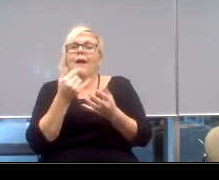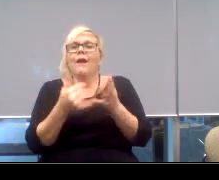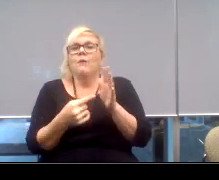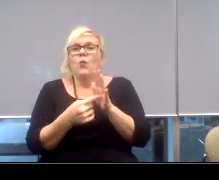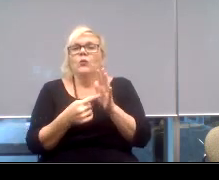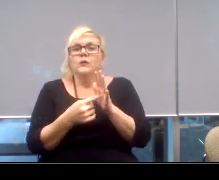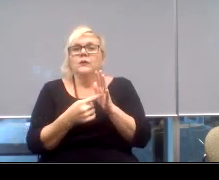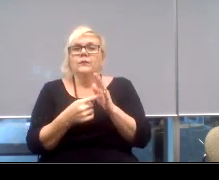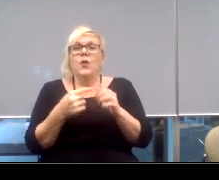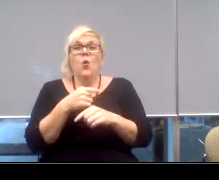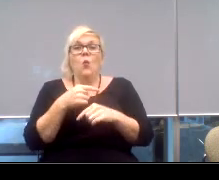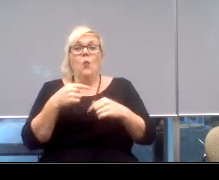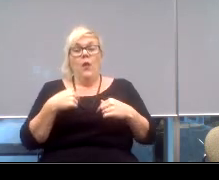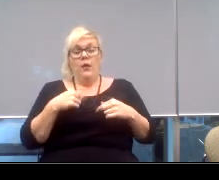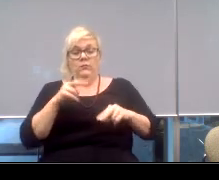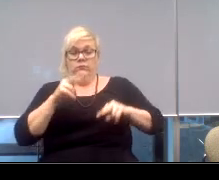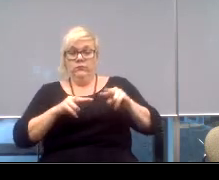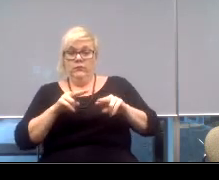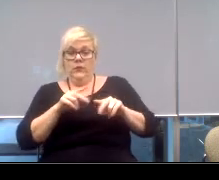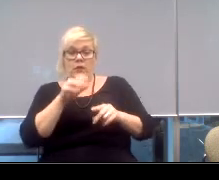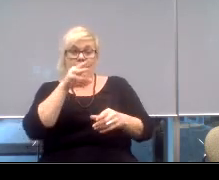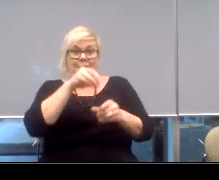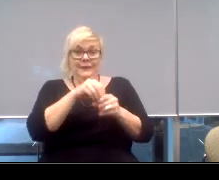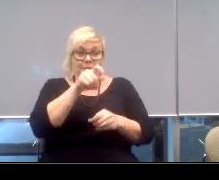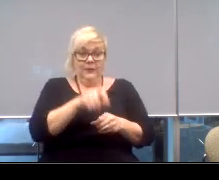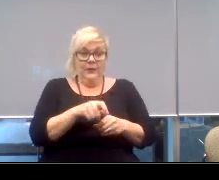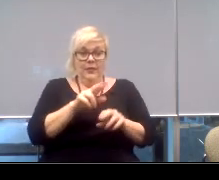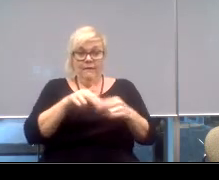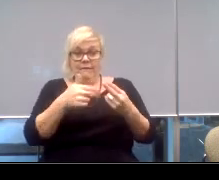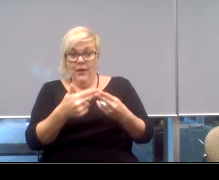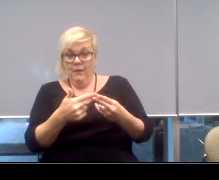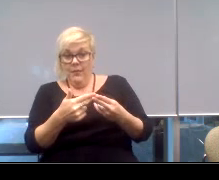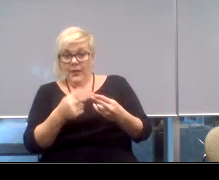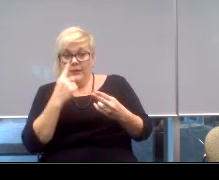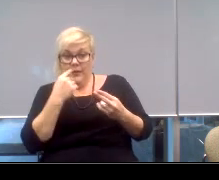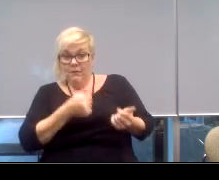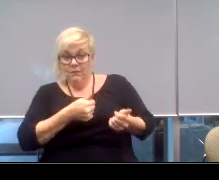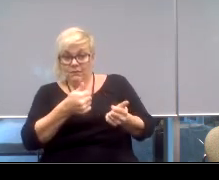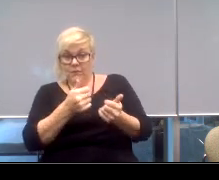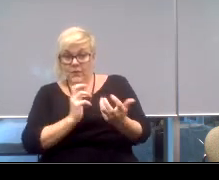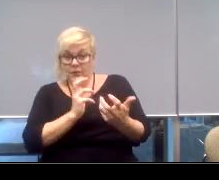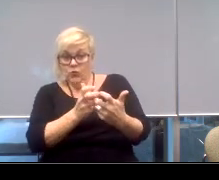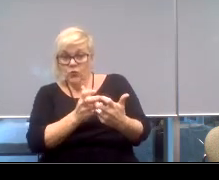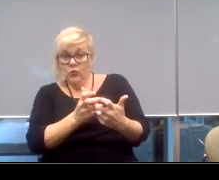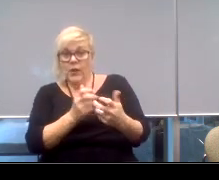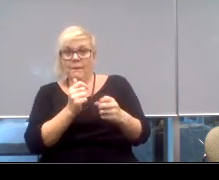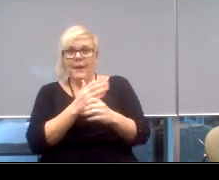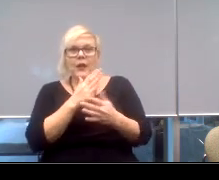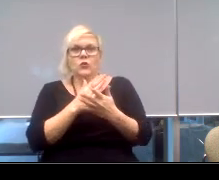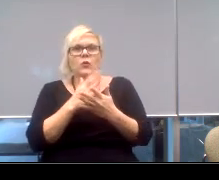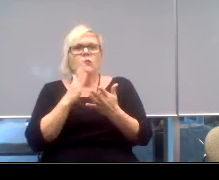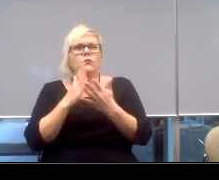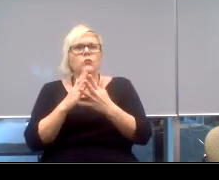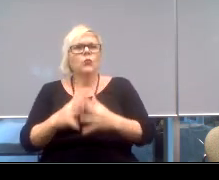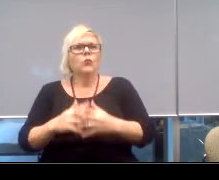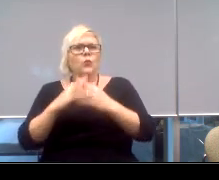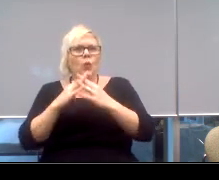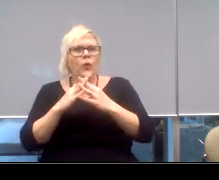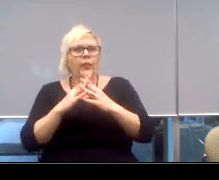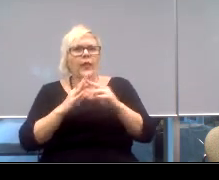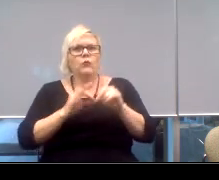for participants and their families, and that helps ensure the scheme's sustainable and participants are building better lives. And we